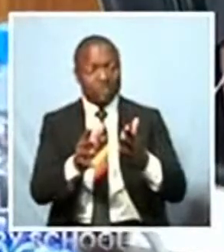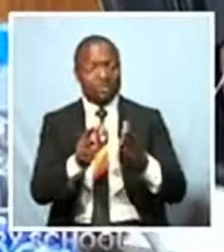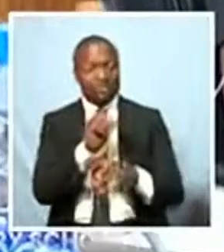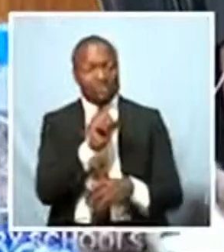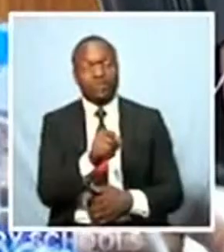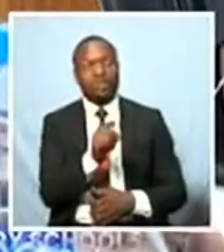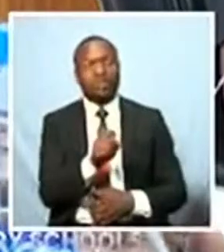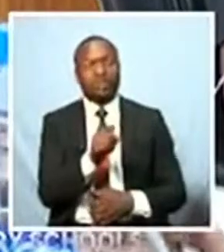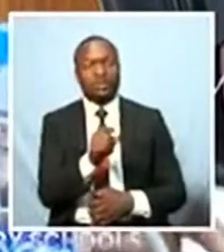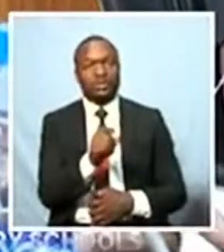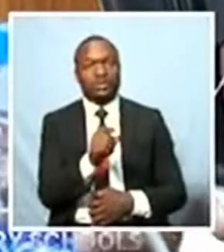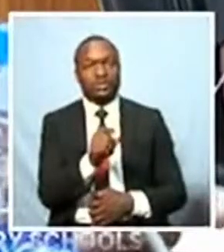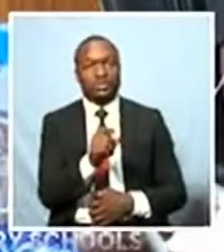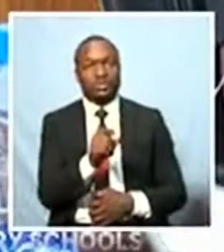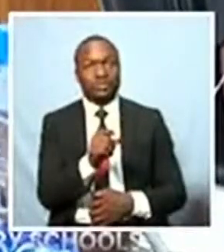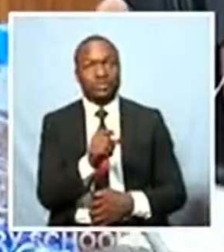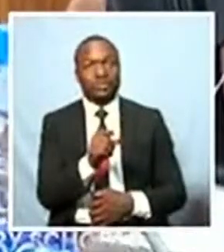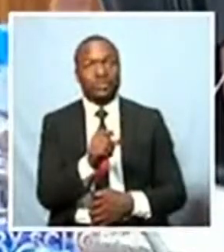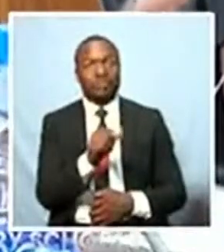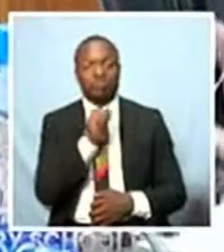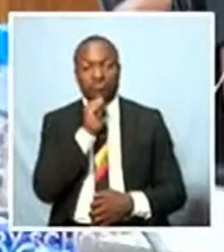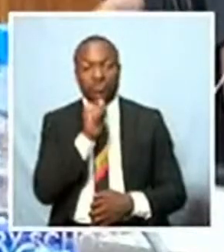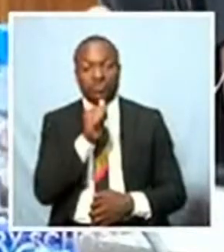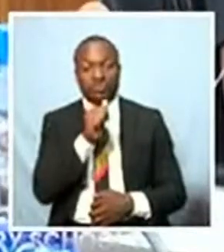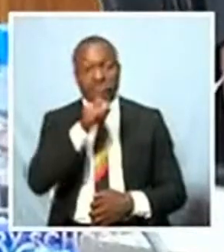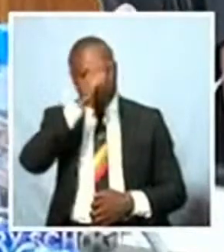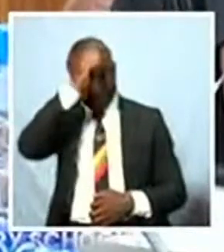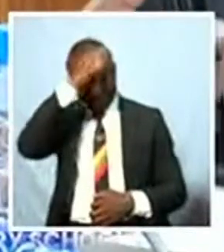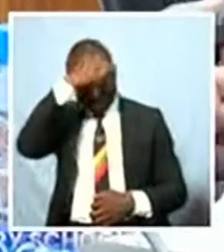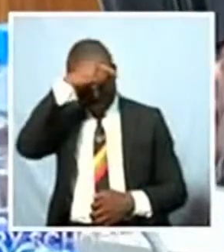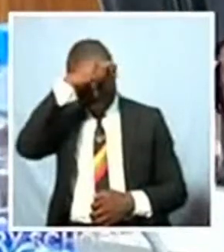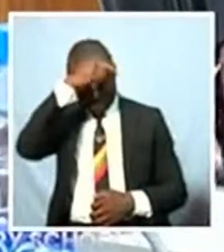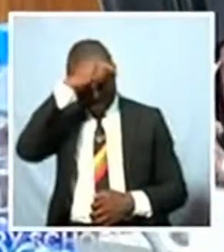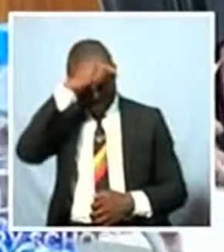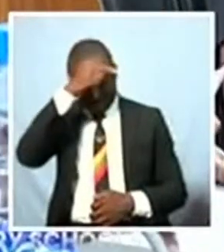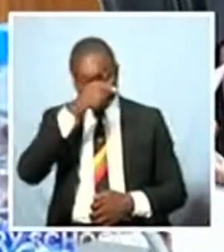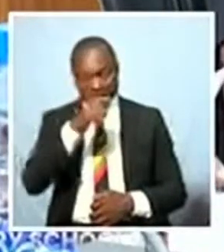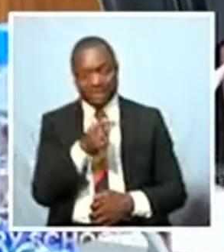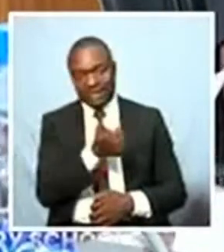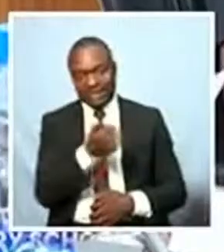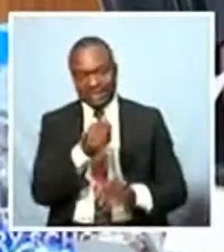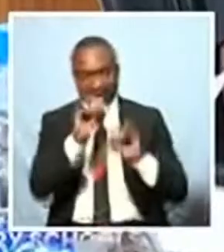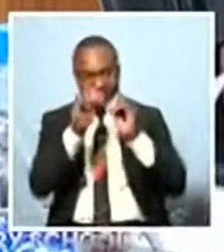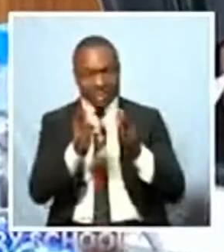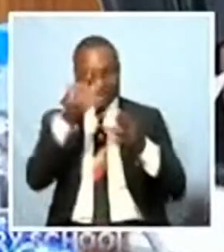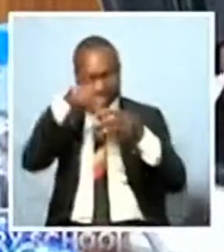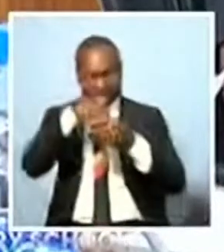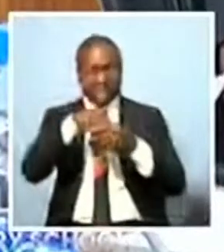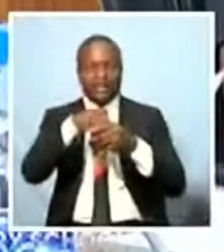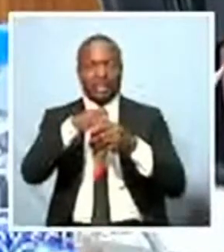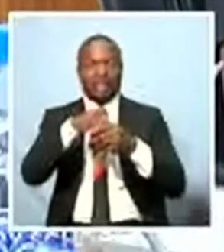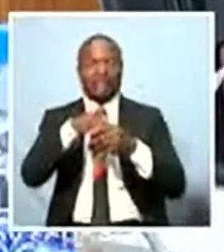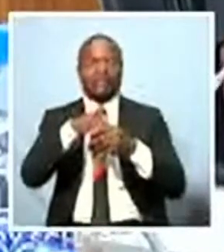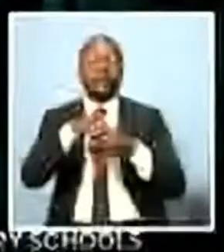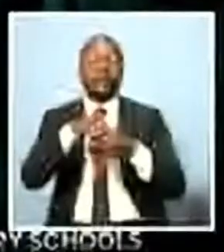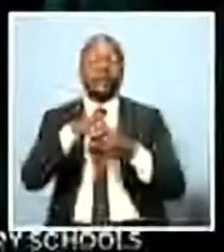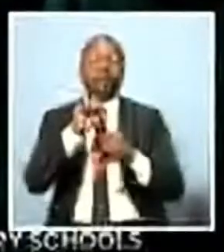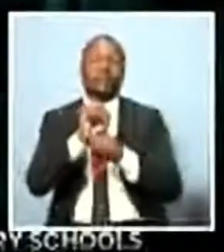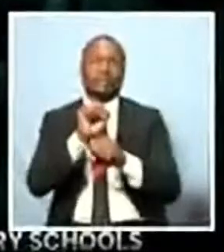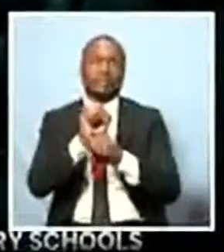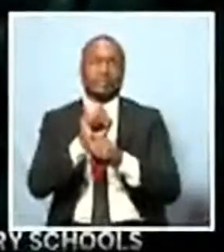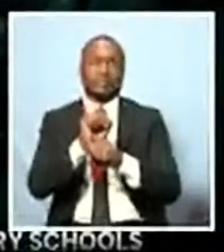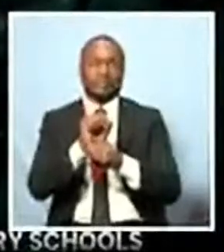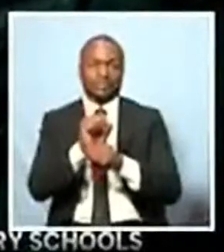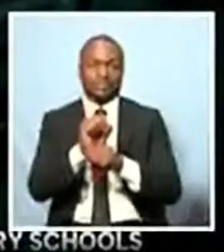are already in service? What have you put in place as Kwame Nkrumah? Thank you, Chair. Submit.